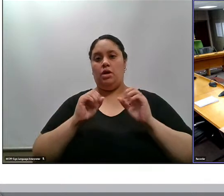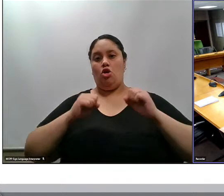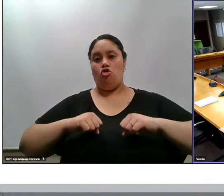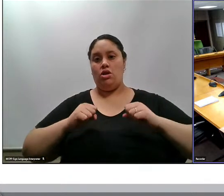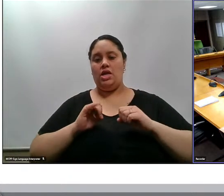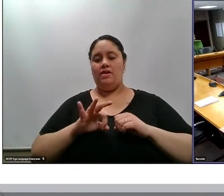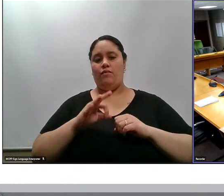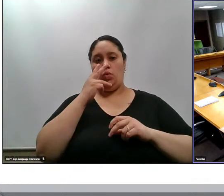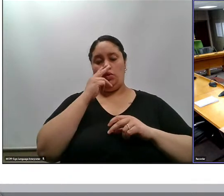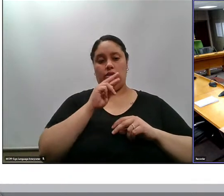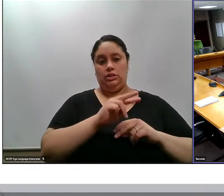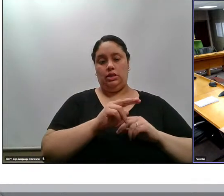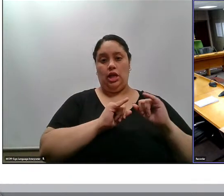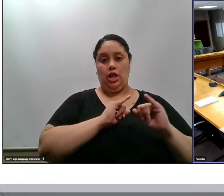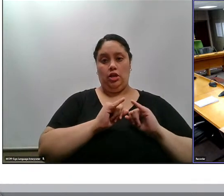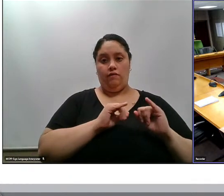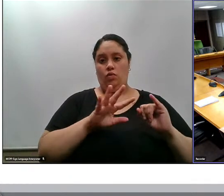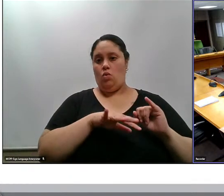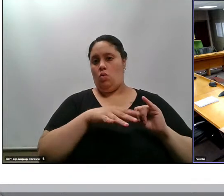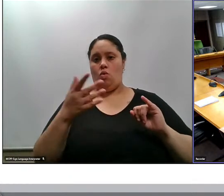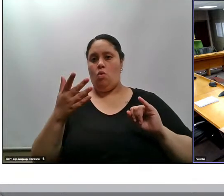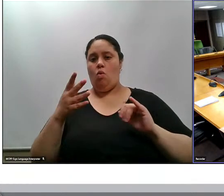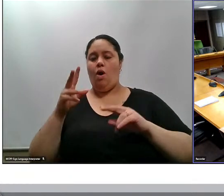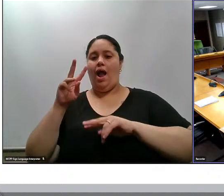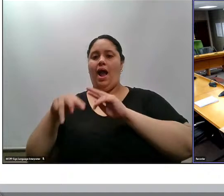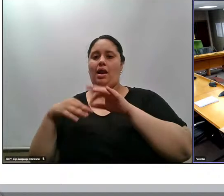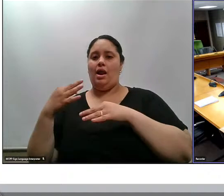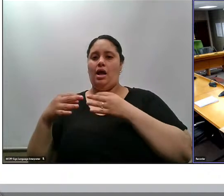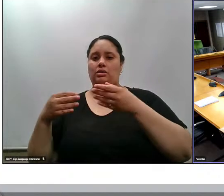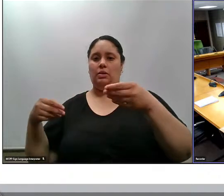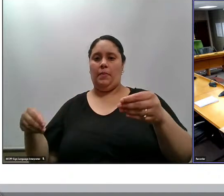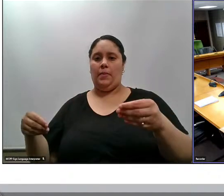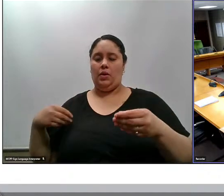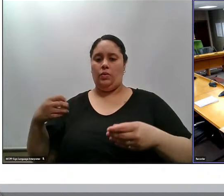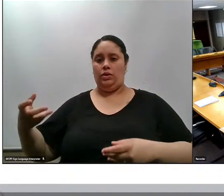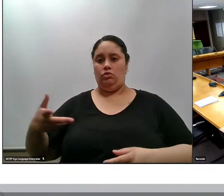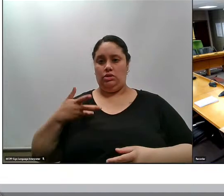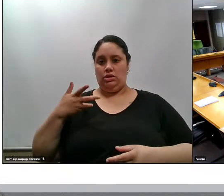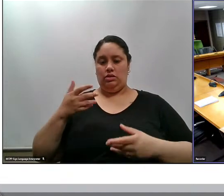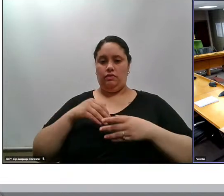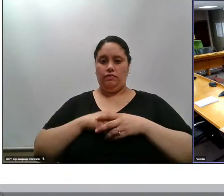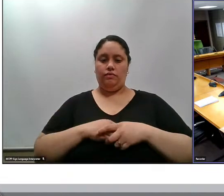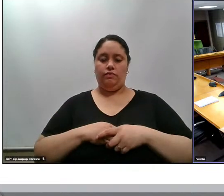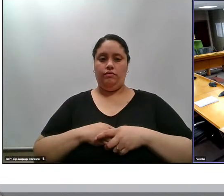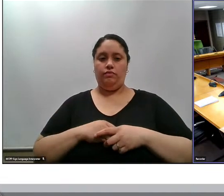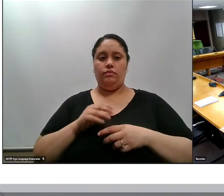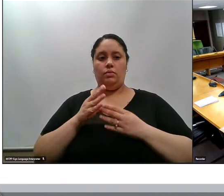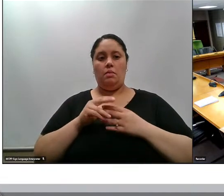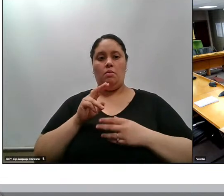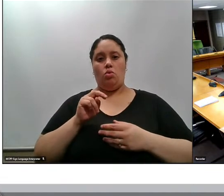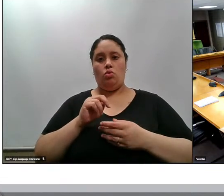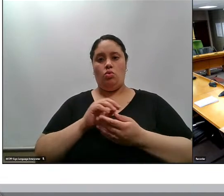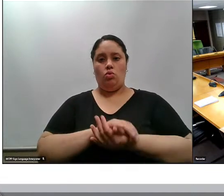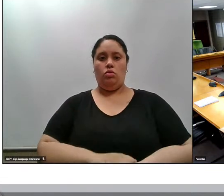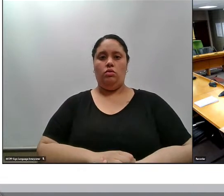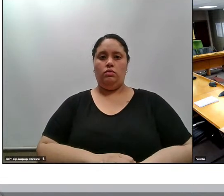look at interviews or just analyzing the paper as it comes through. Member Nkontlo?